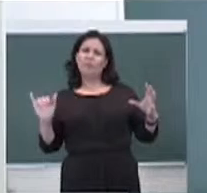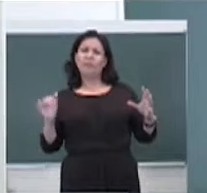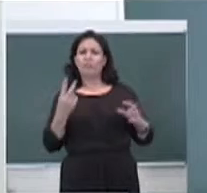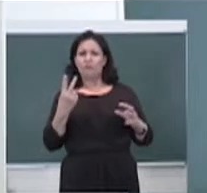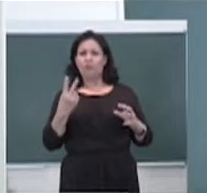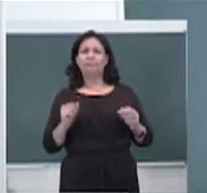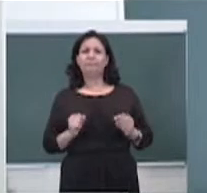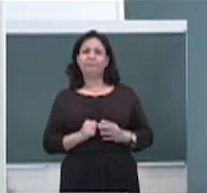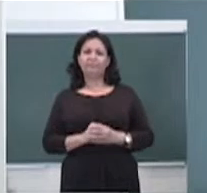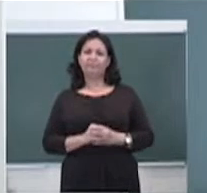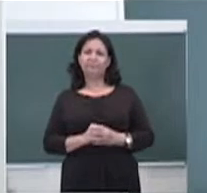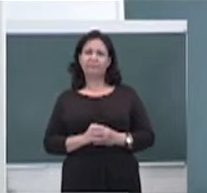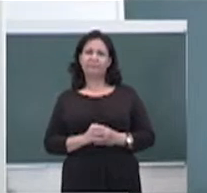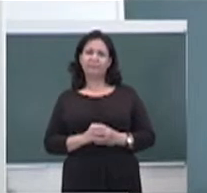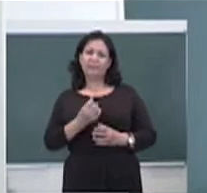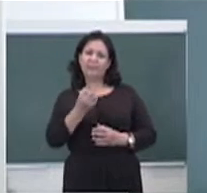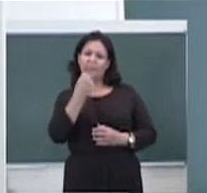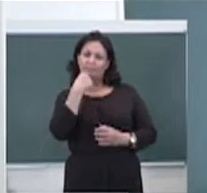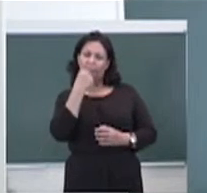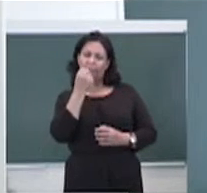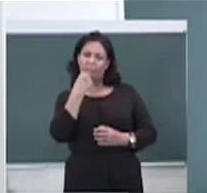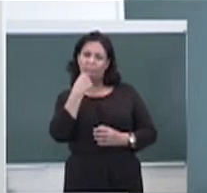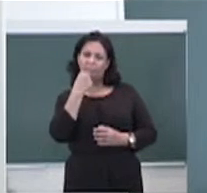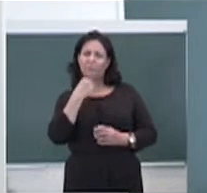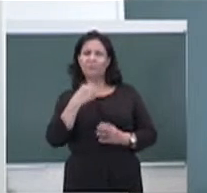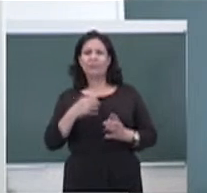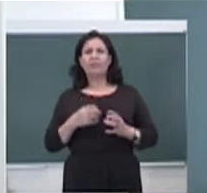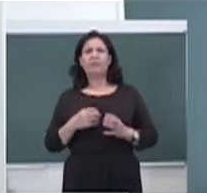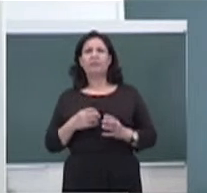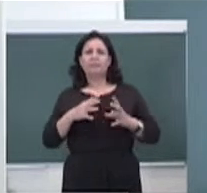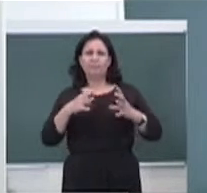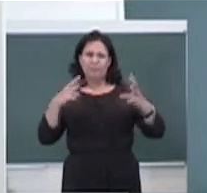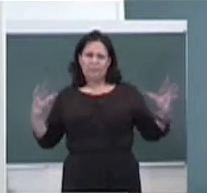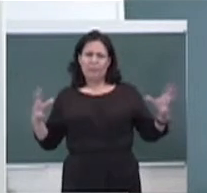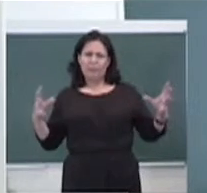For the ball, let's color the bigger ball.